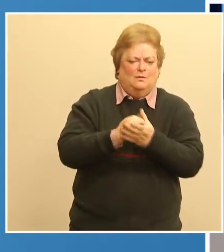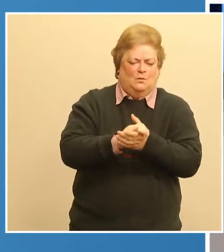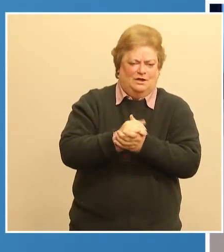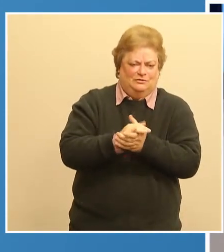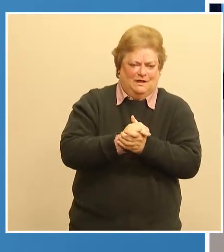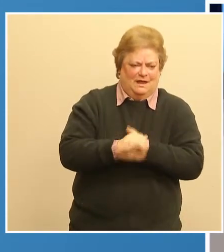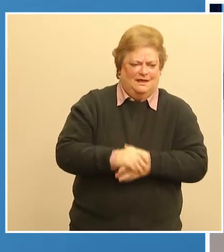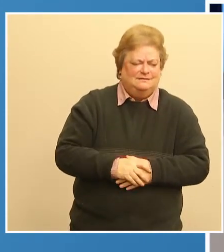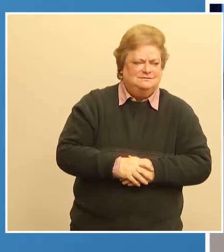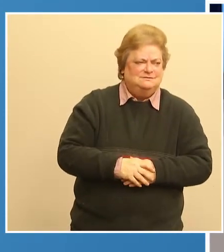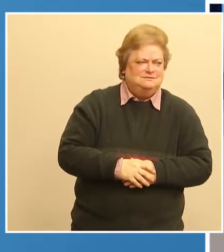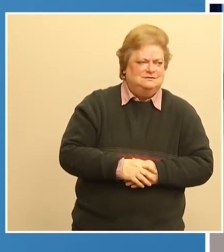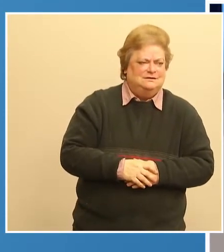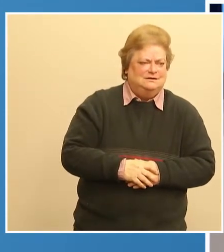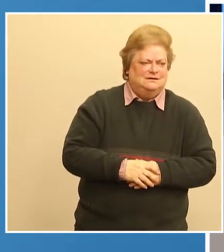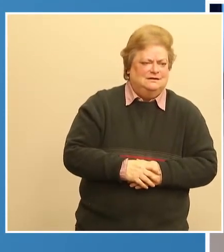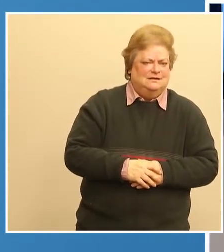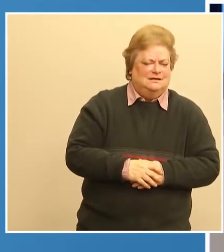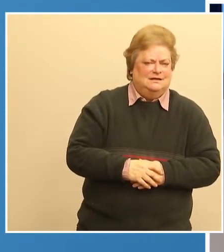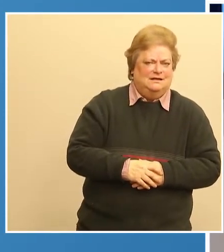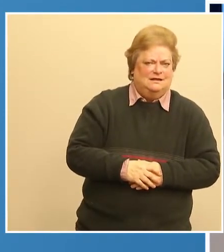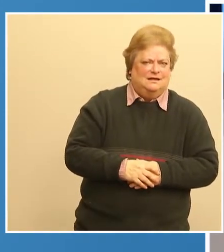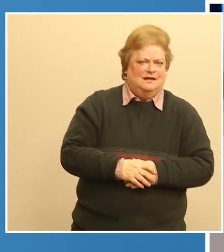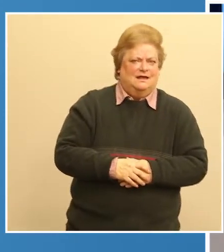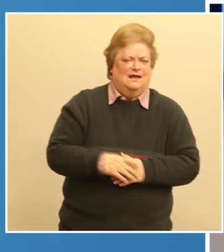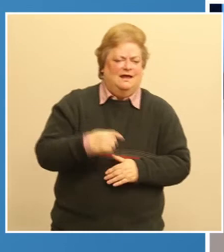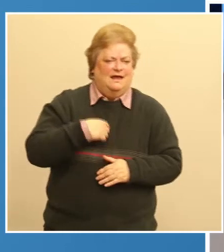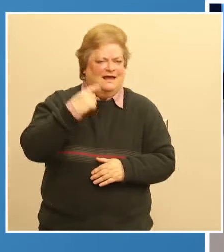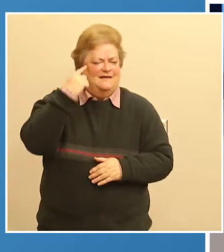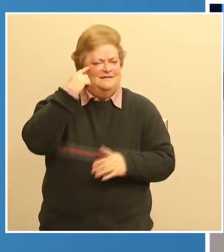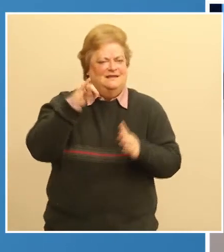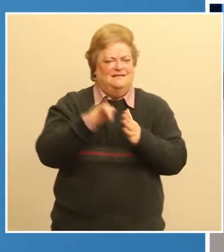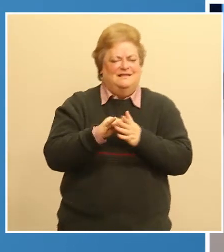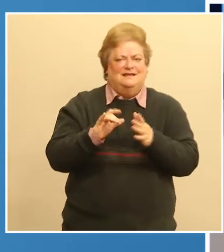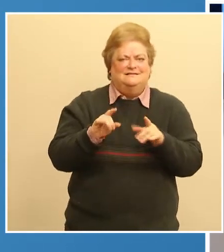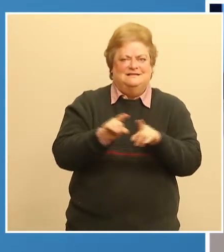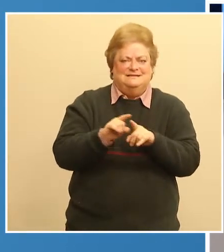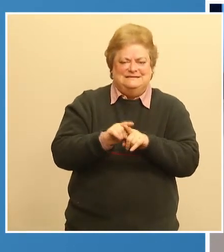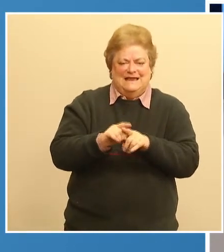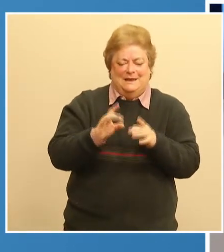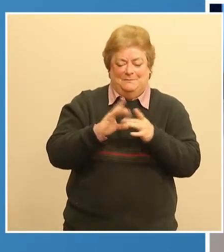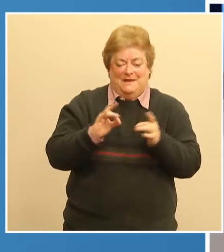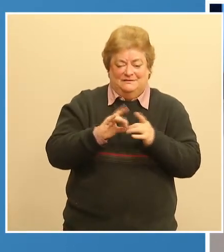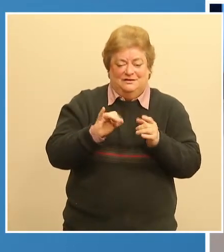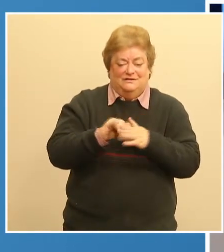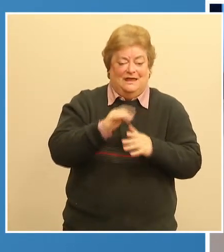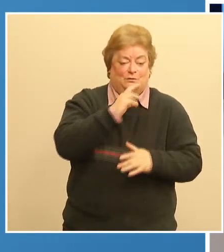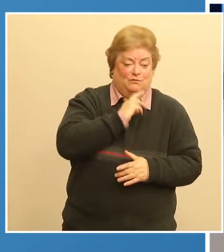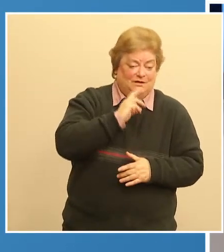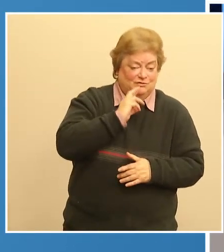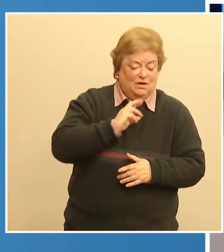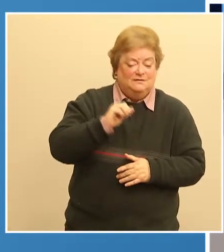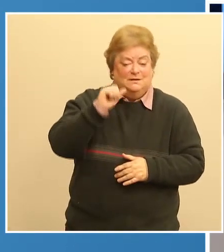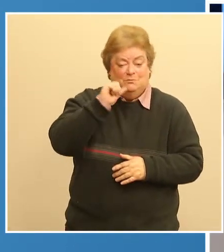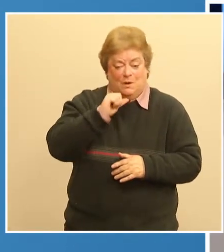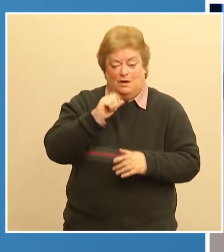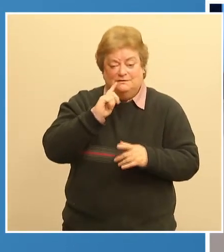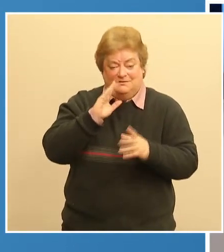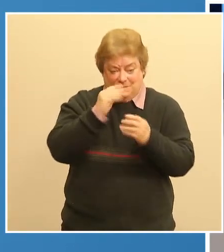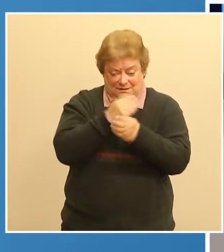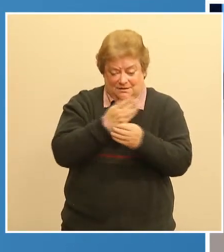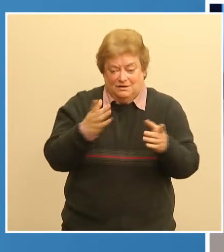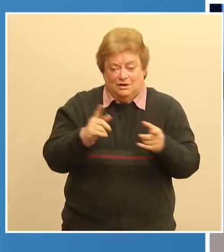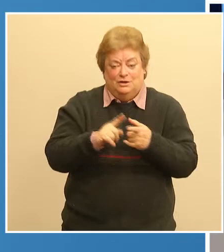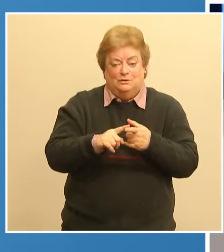hands. I think that's the same message our restaurants and others have been providing to those in